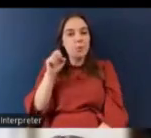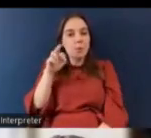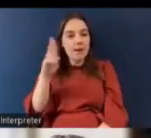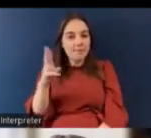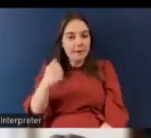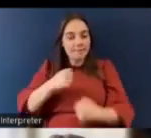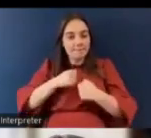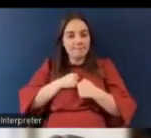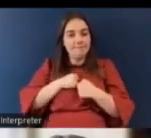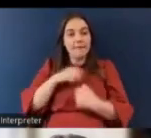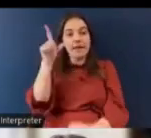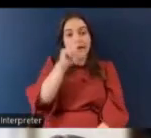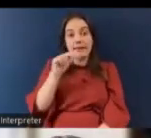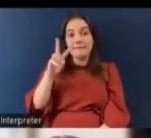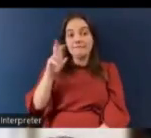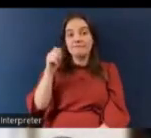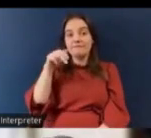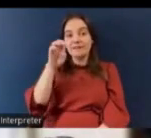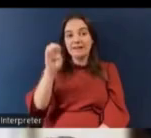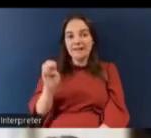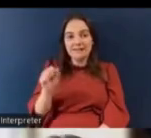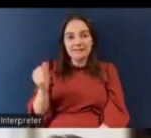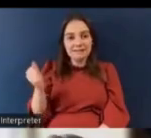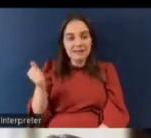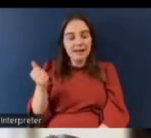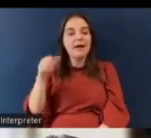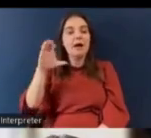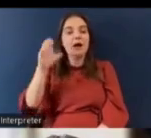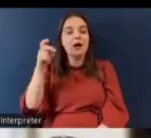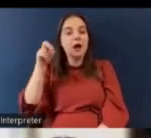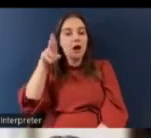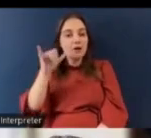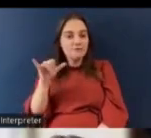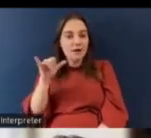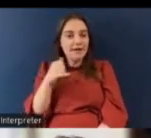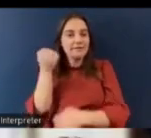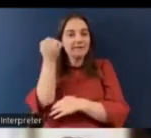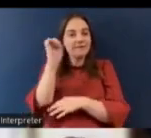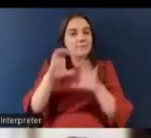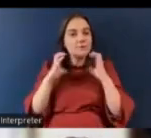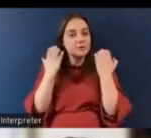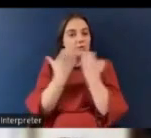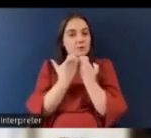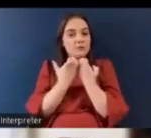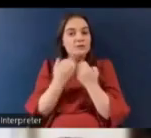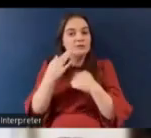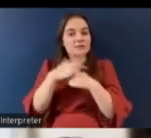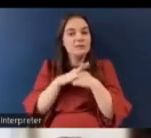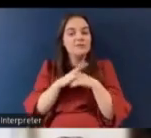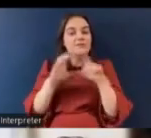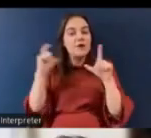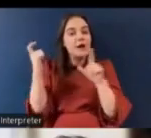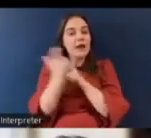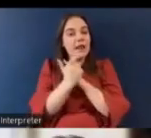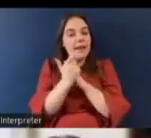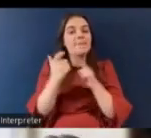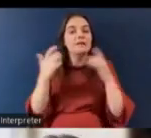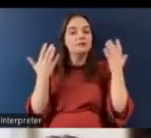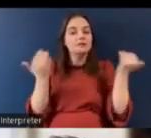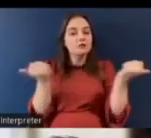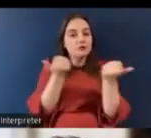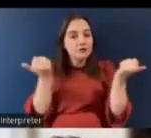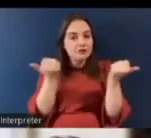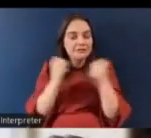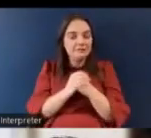project officer on the Feminist Communities for Climate Justice project. And today we're going to basically be exploring how you